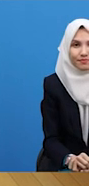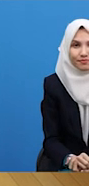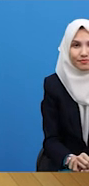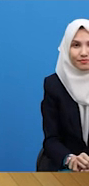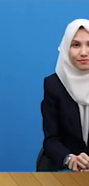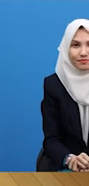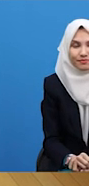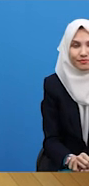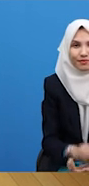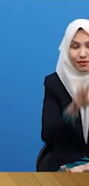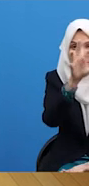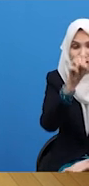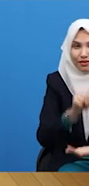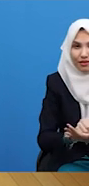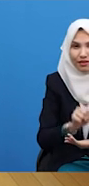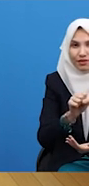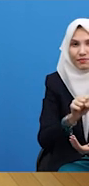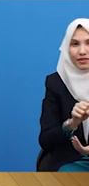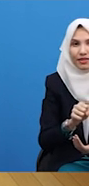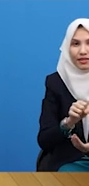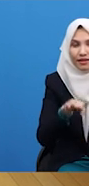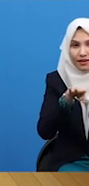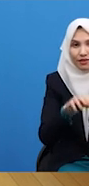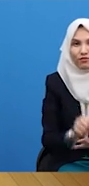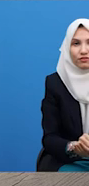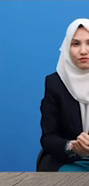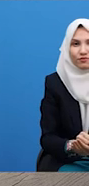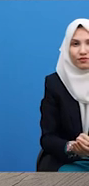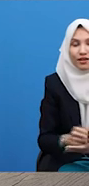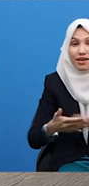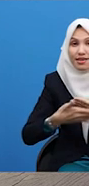You can copy them down for easier reference.